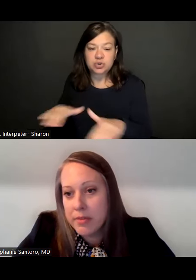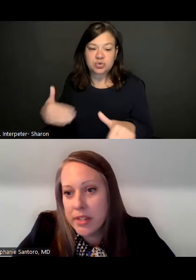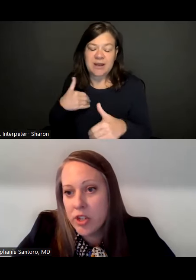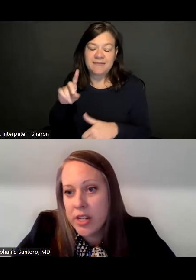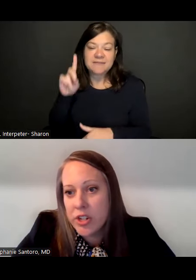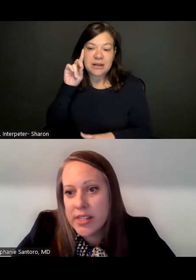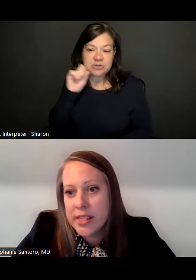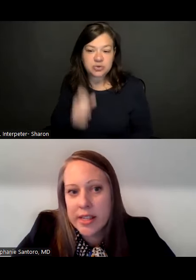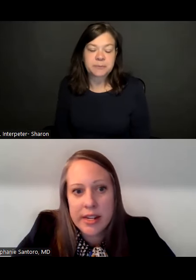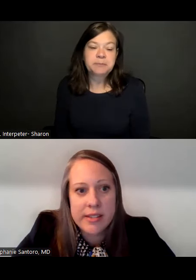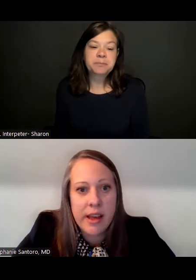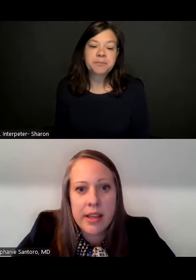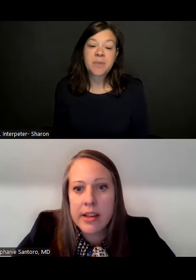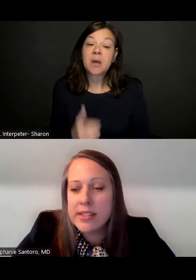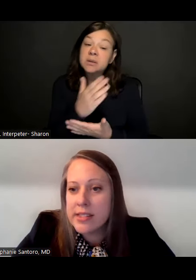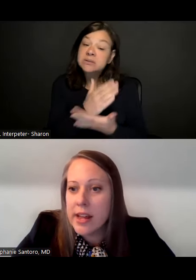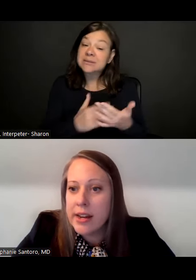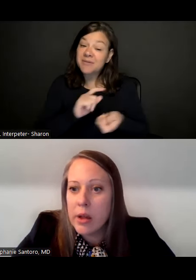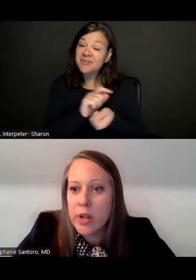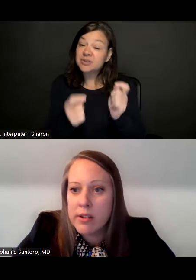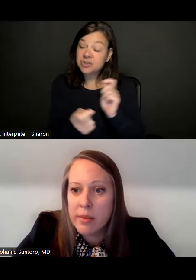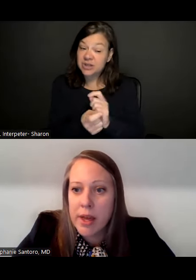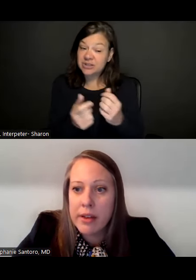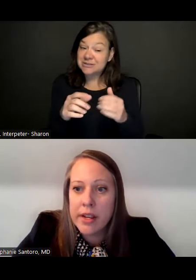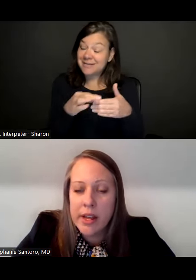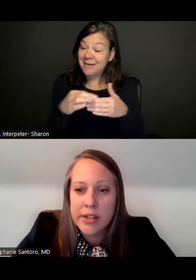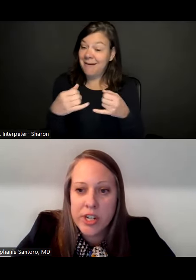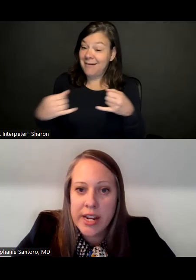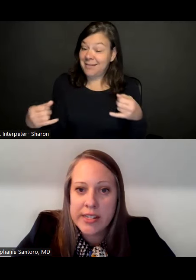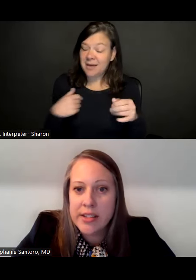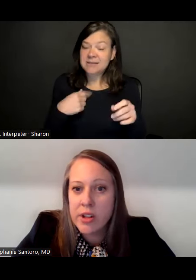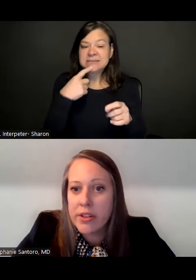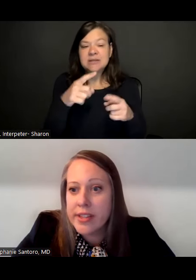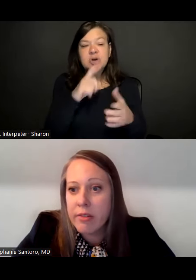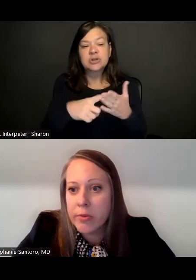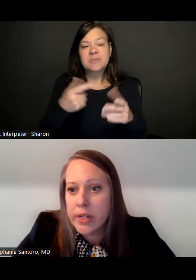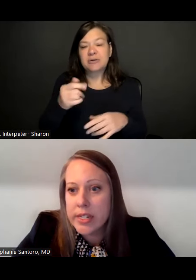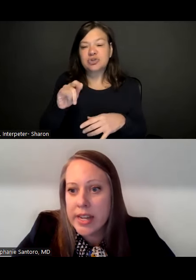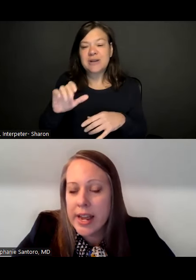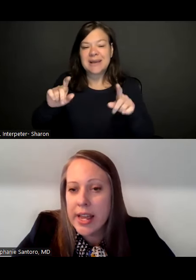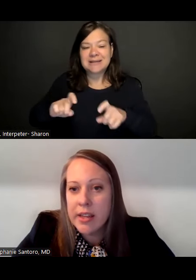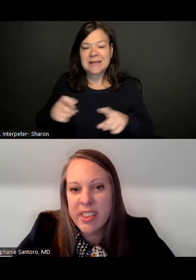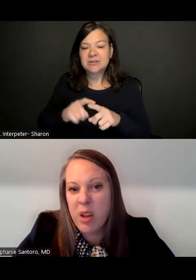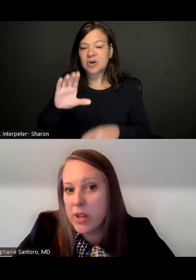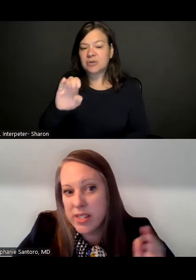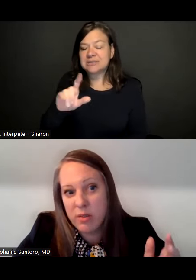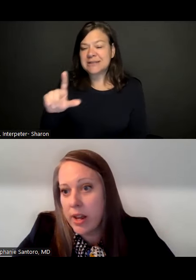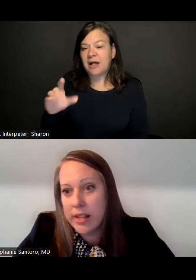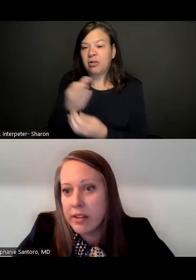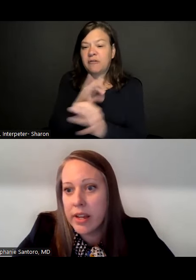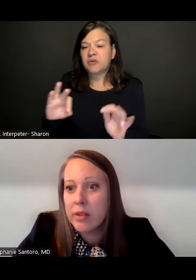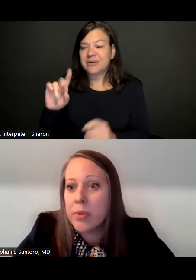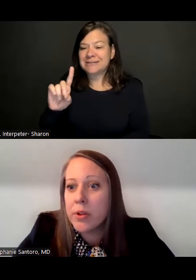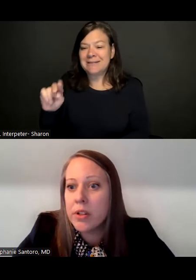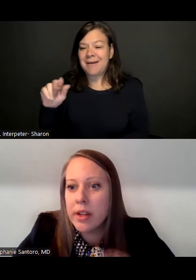Some of the changes in the latest guidelines is that it now talks about a genetic test called cell-free DNA that wasn't